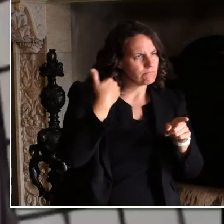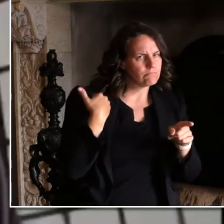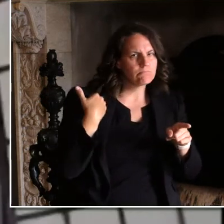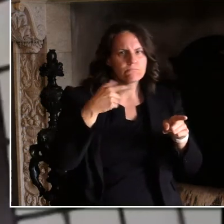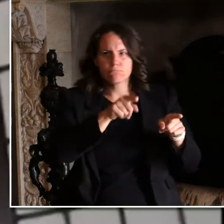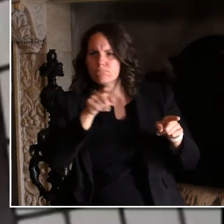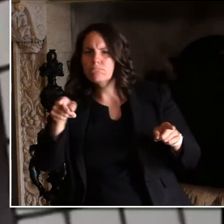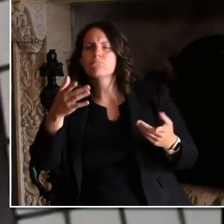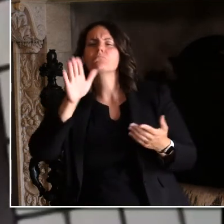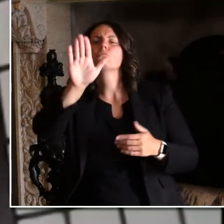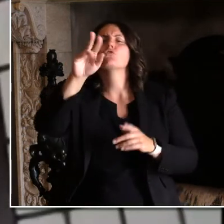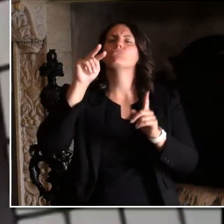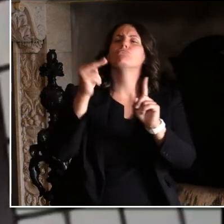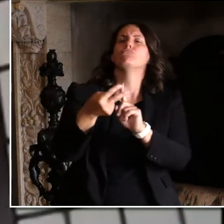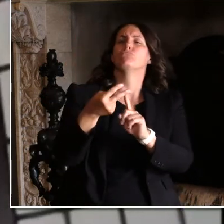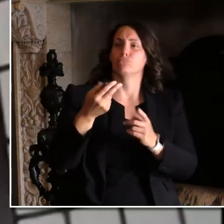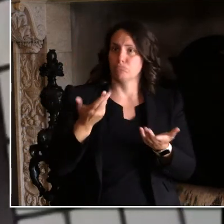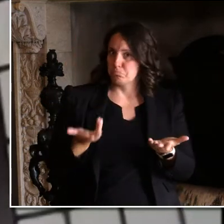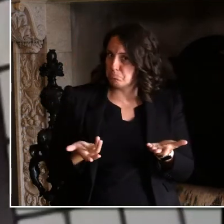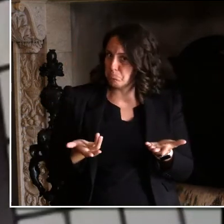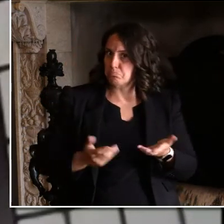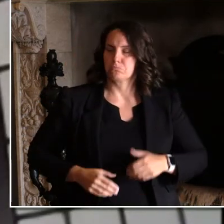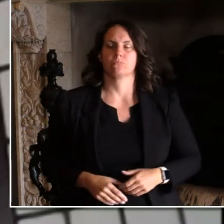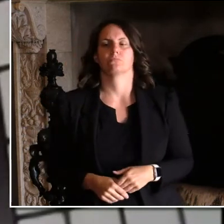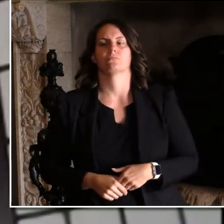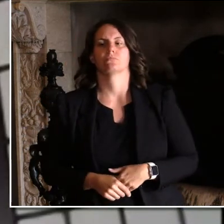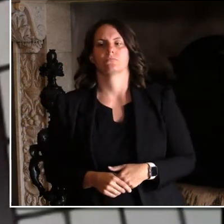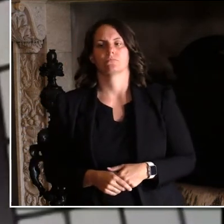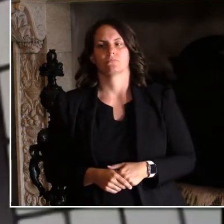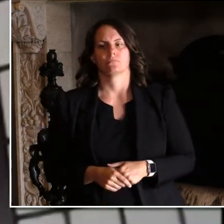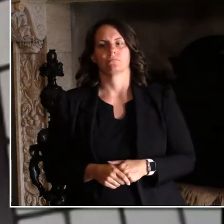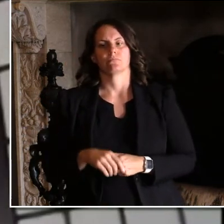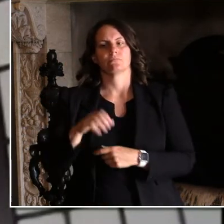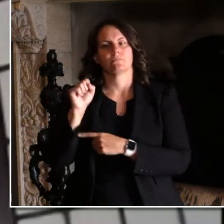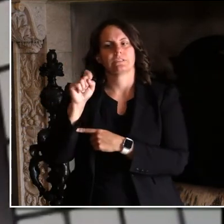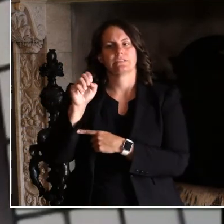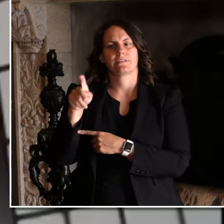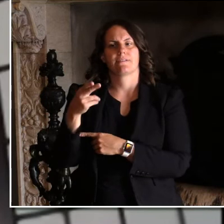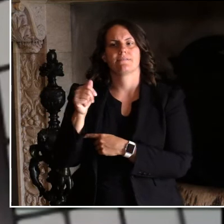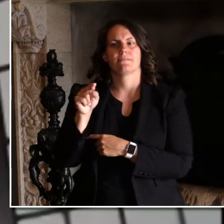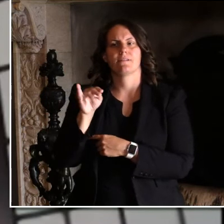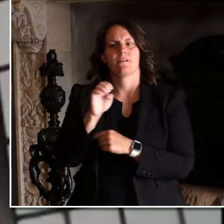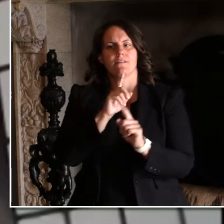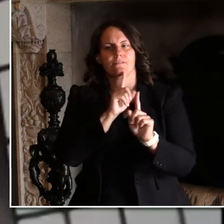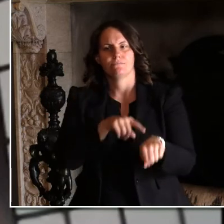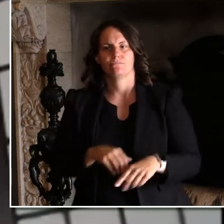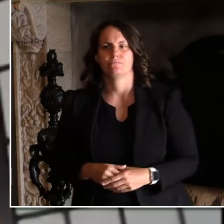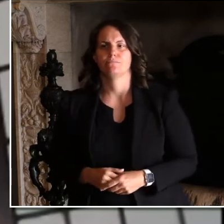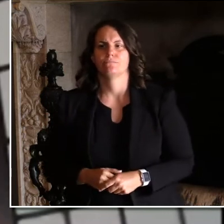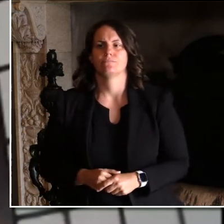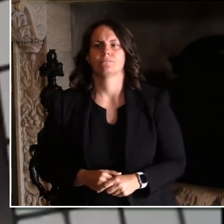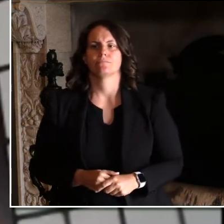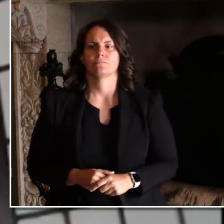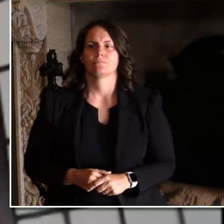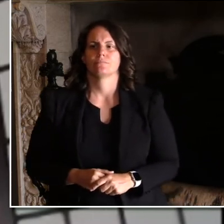Sure. So I think that what is important to do, and again,